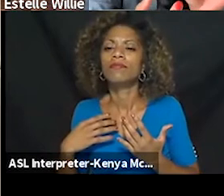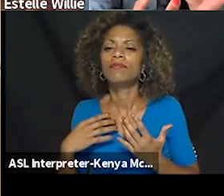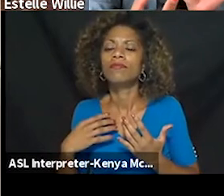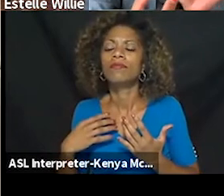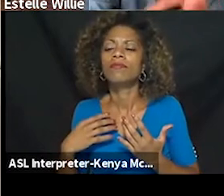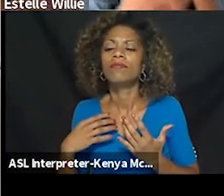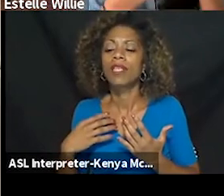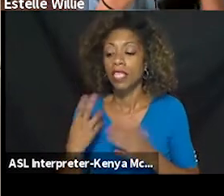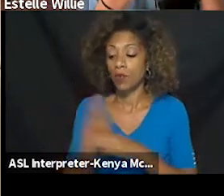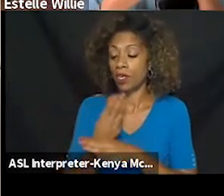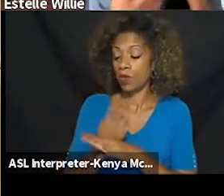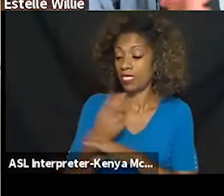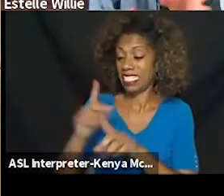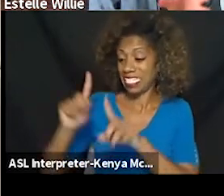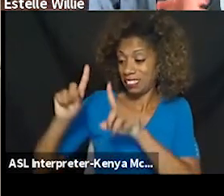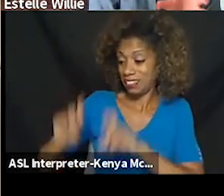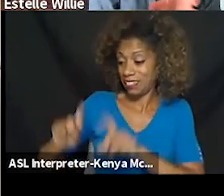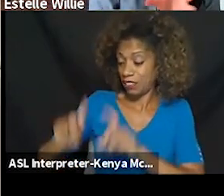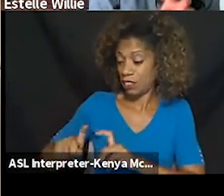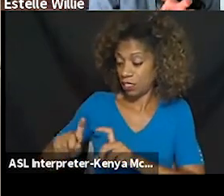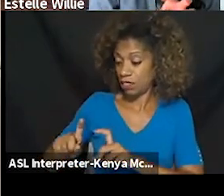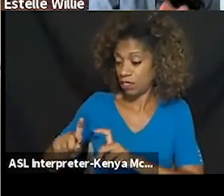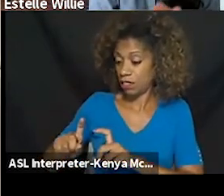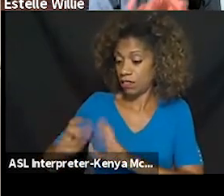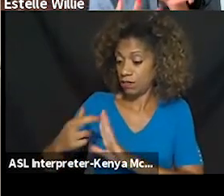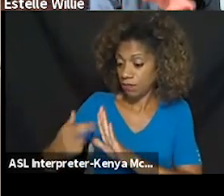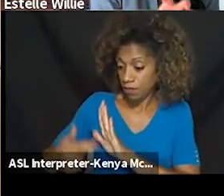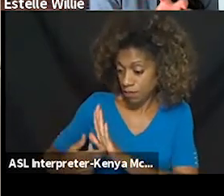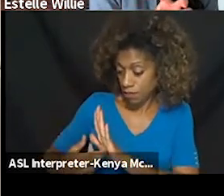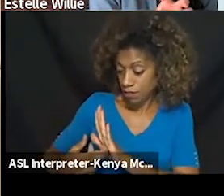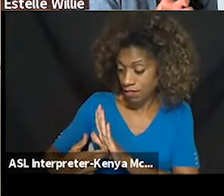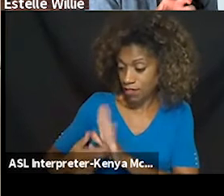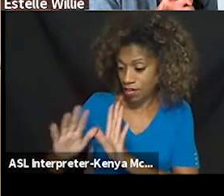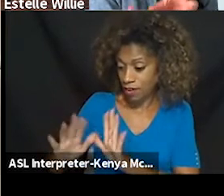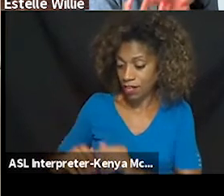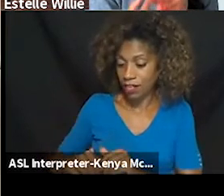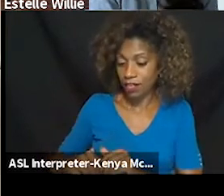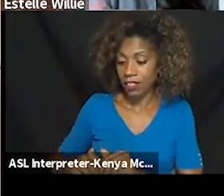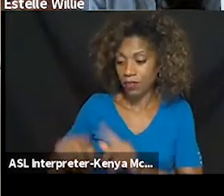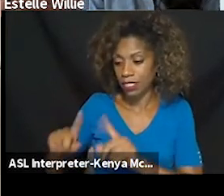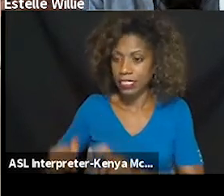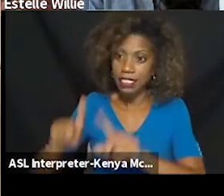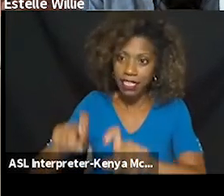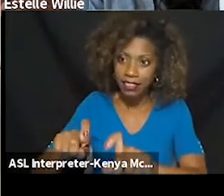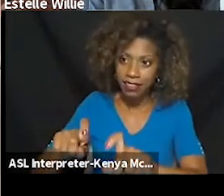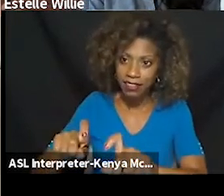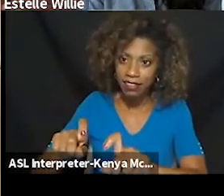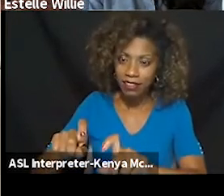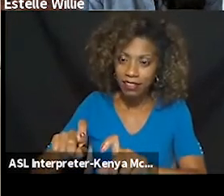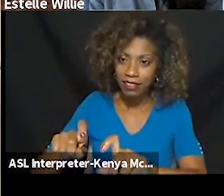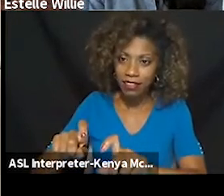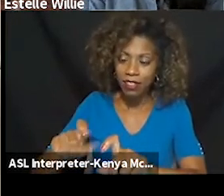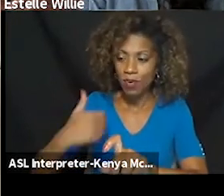testing protocols with the pilots, because we were testing the testing protocols within these